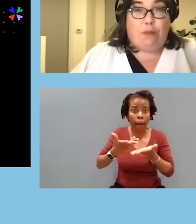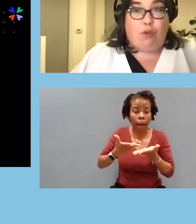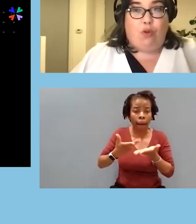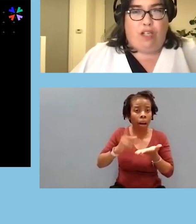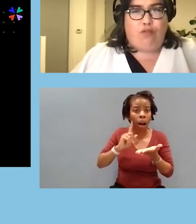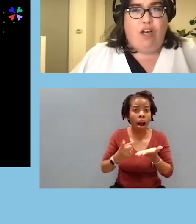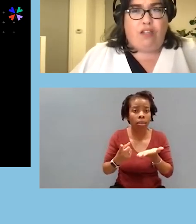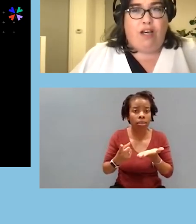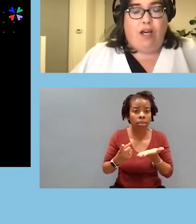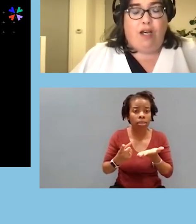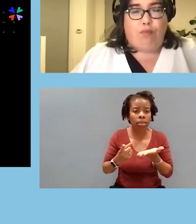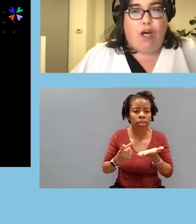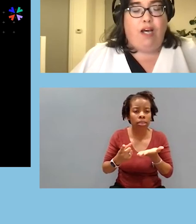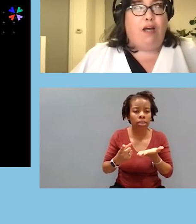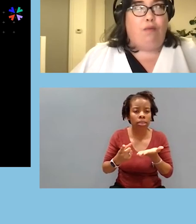just explored,